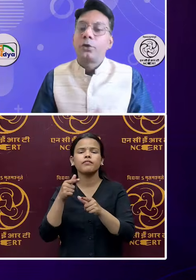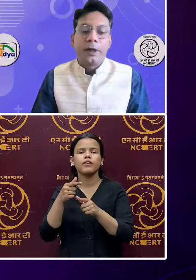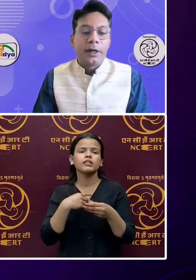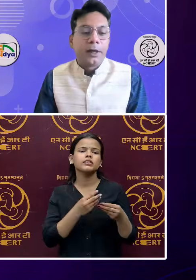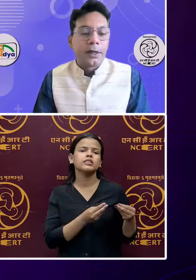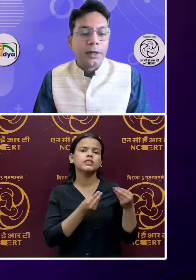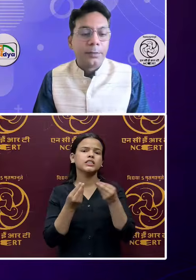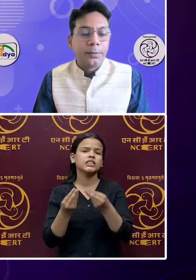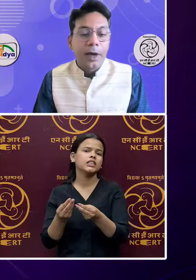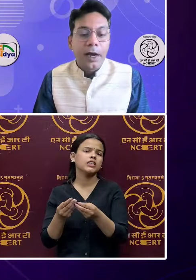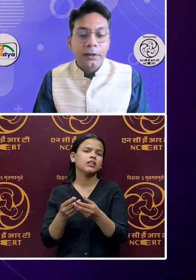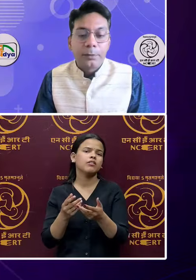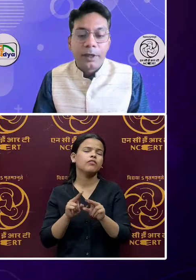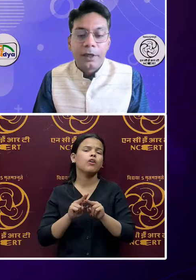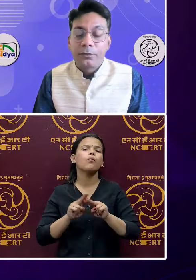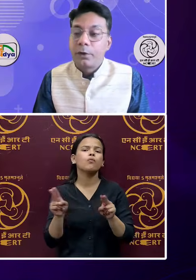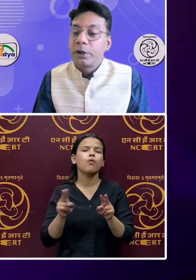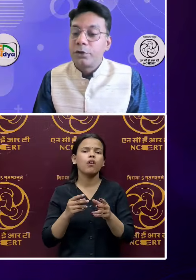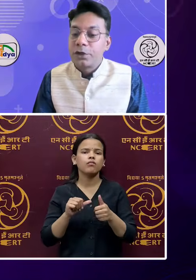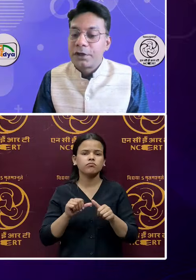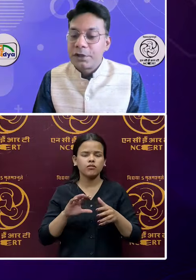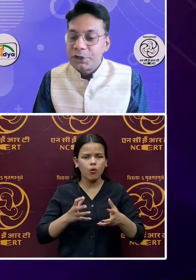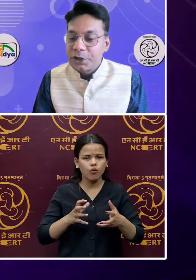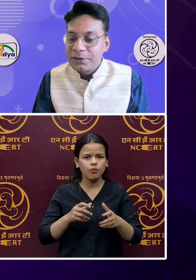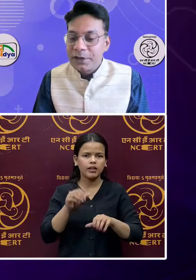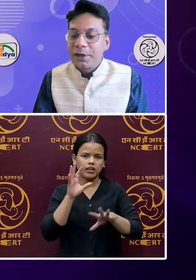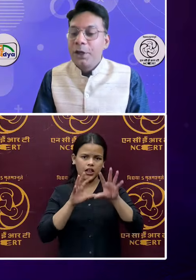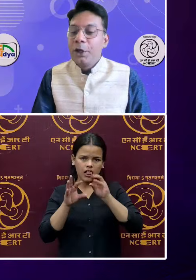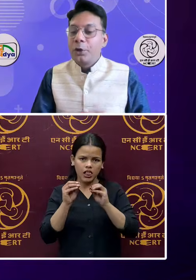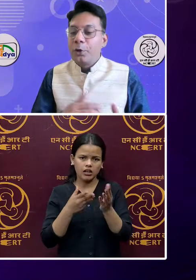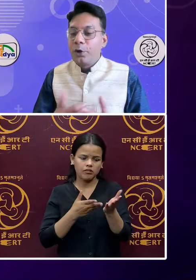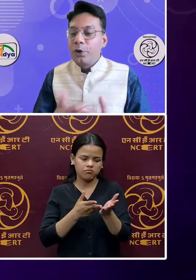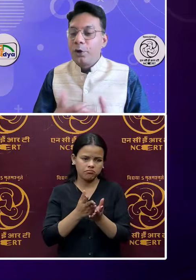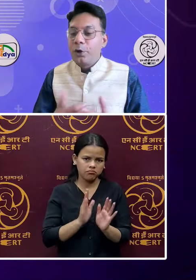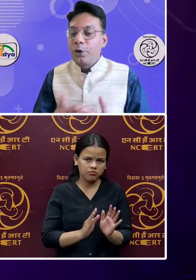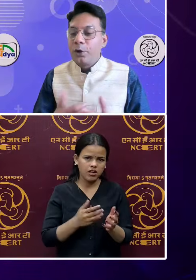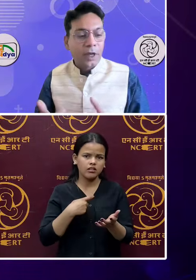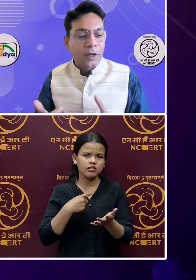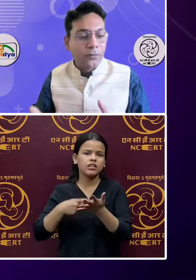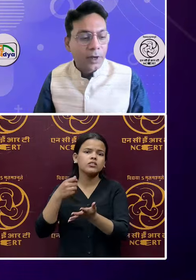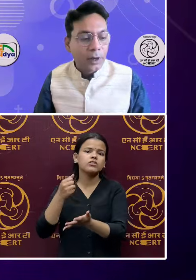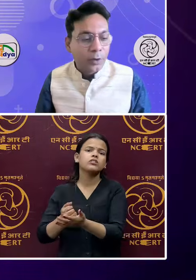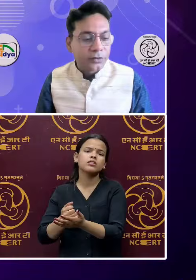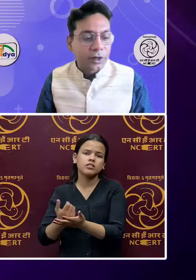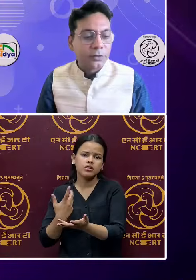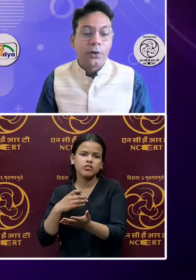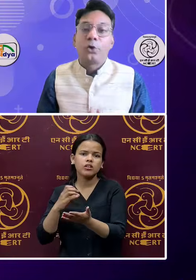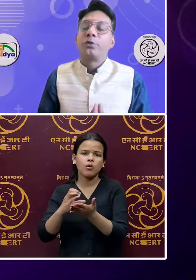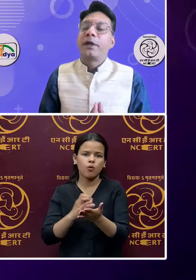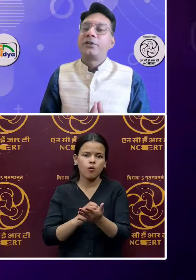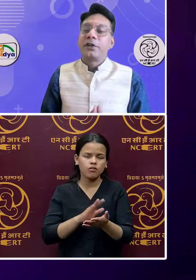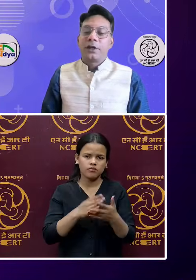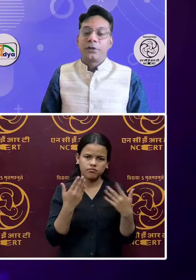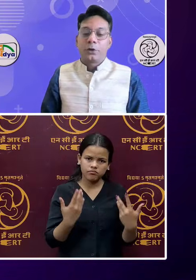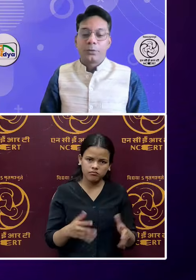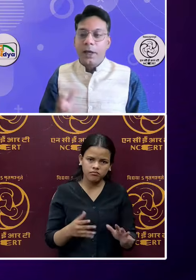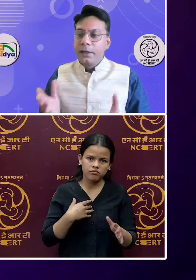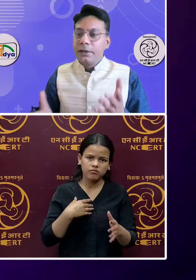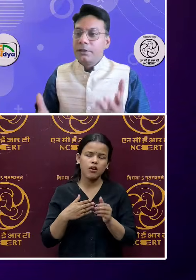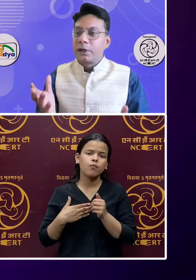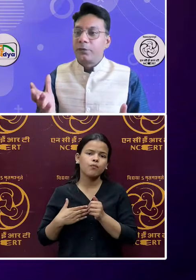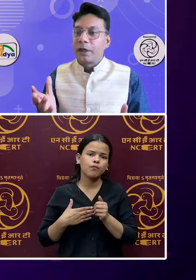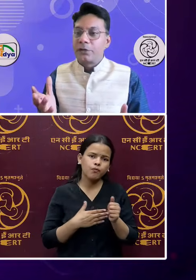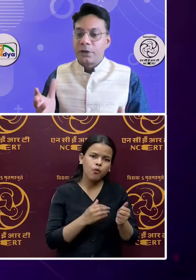complete automated learning path beginning from the user registration, course completion, evaluation, followed by generation of